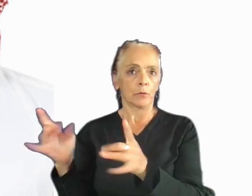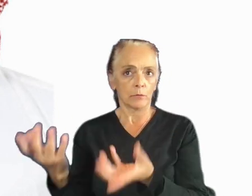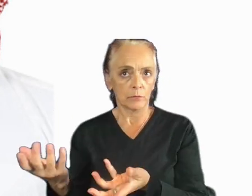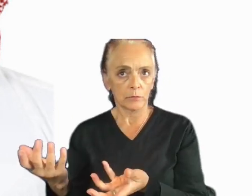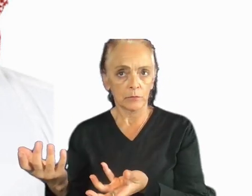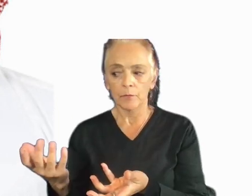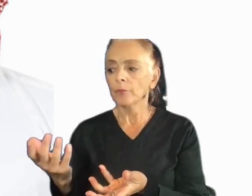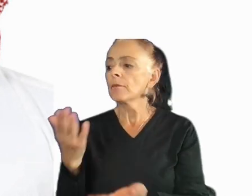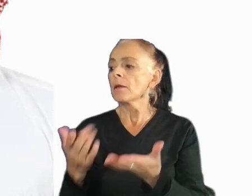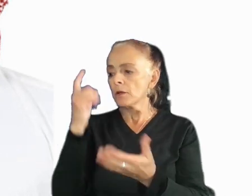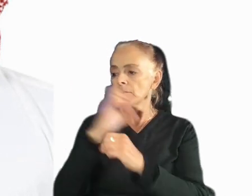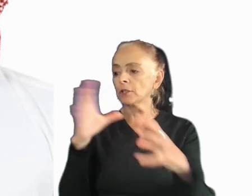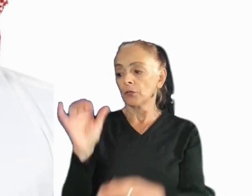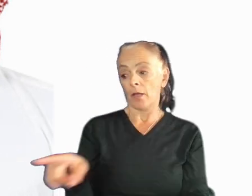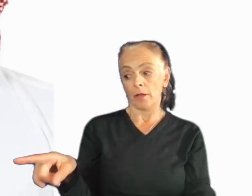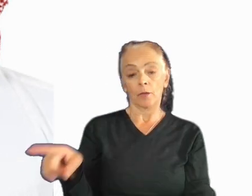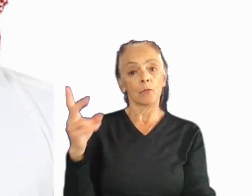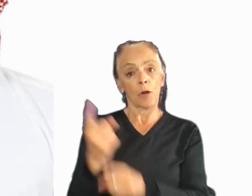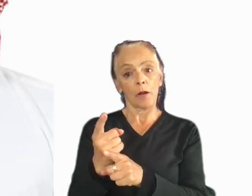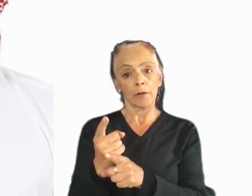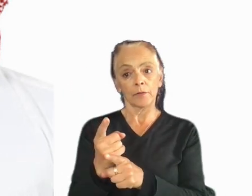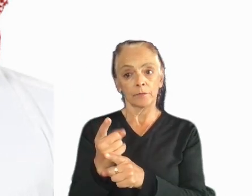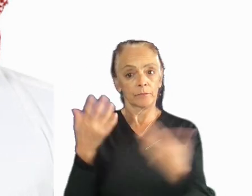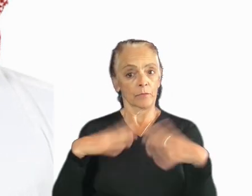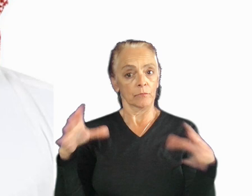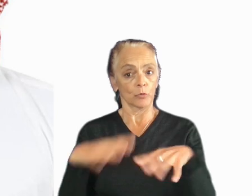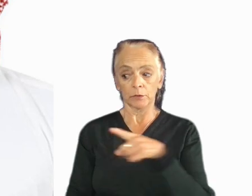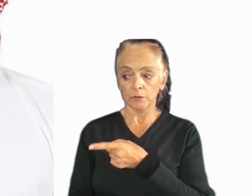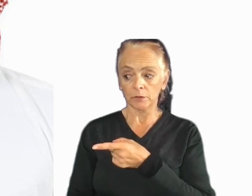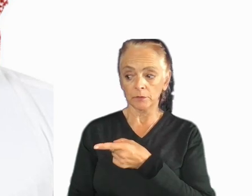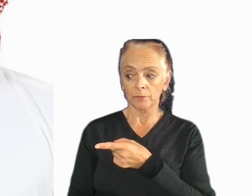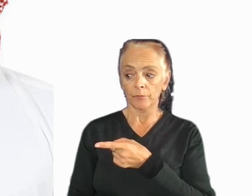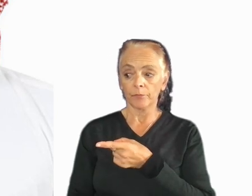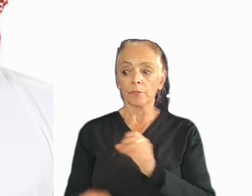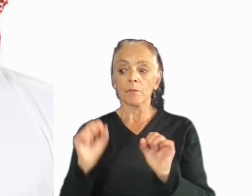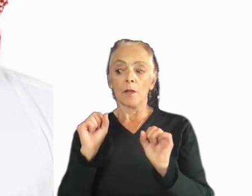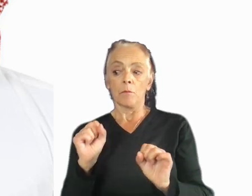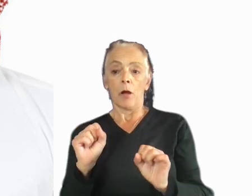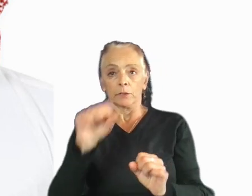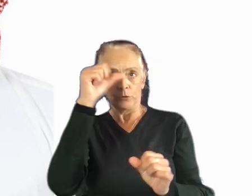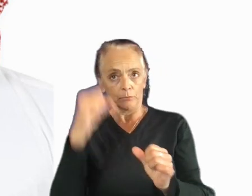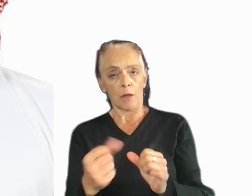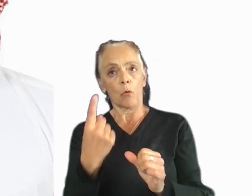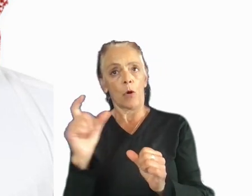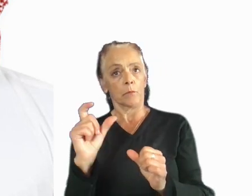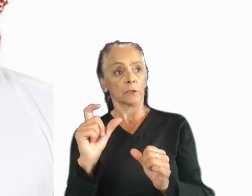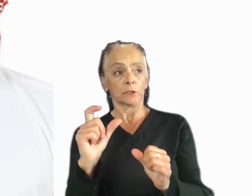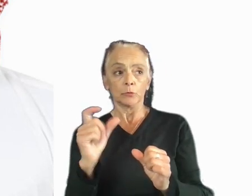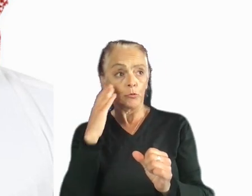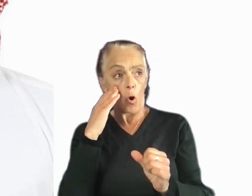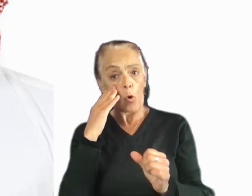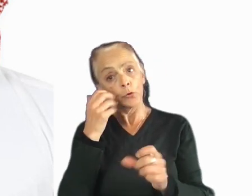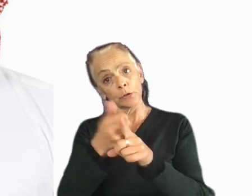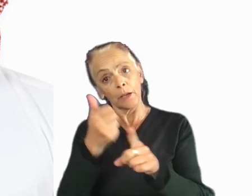imagine someone who looks like this, with varying degrees of dress. It's possible that you remembered a Muslim that you know personally as well. That